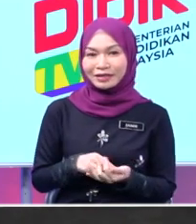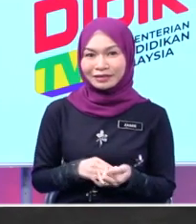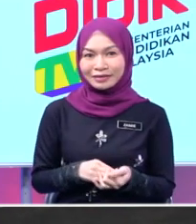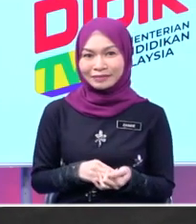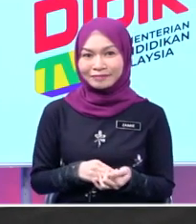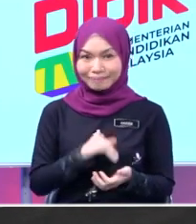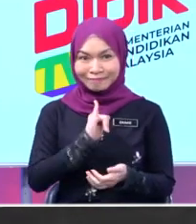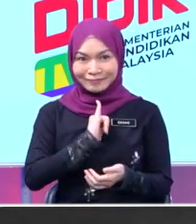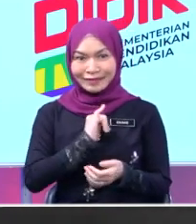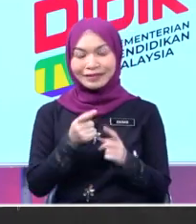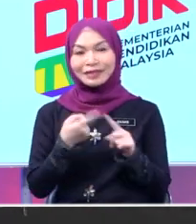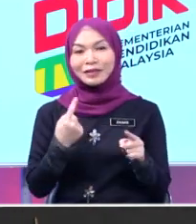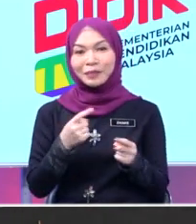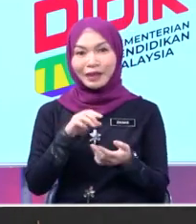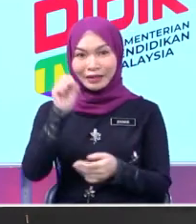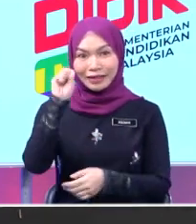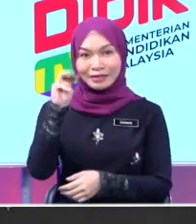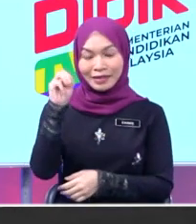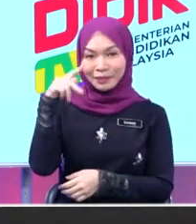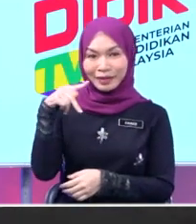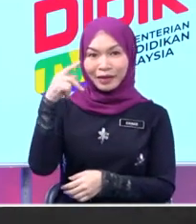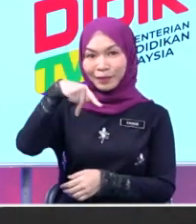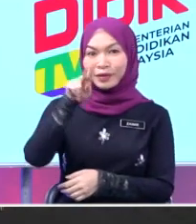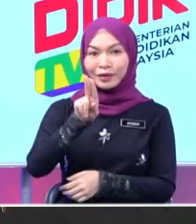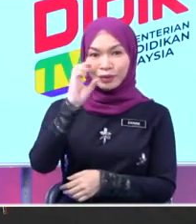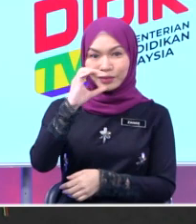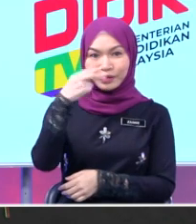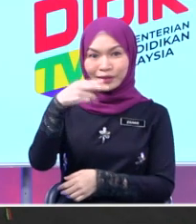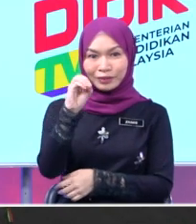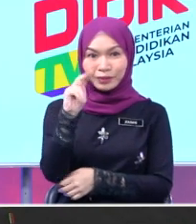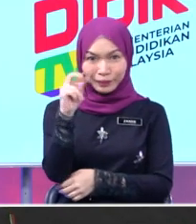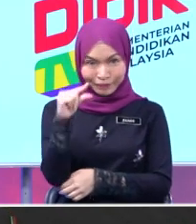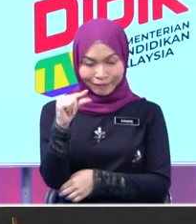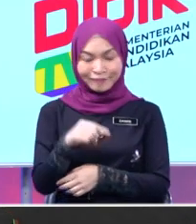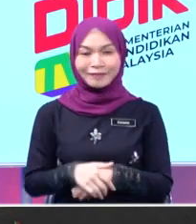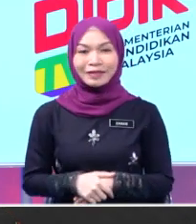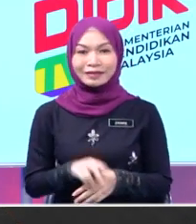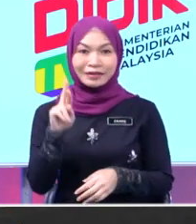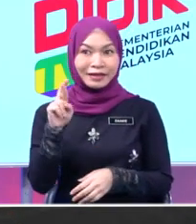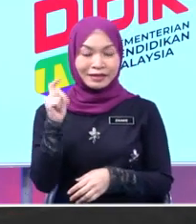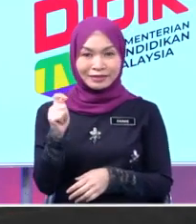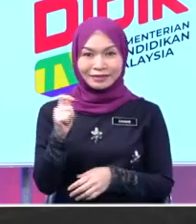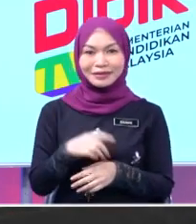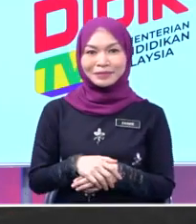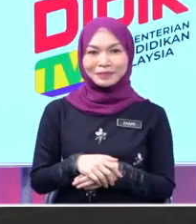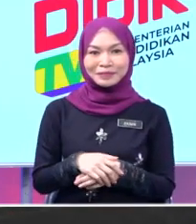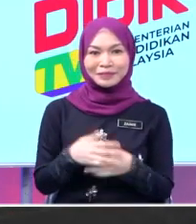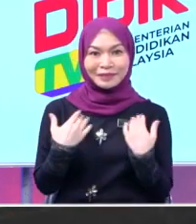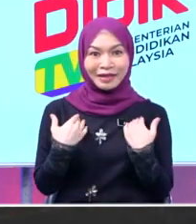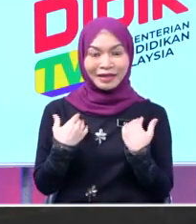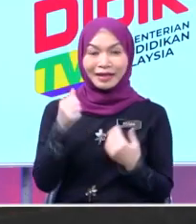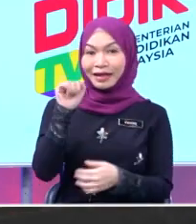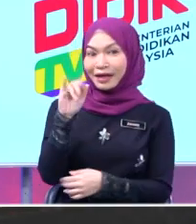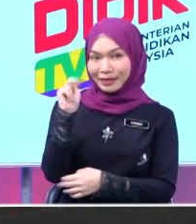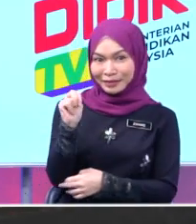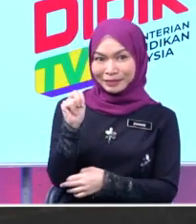SMK Pusat Bandar Puchong. On the top left is CD. Next to him is Arti. And then we have the lovely Ain and